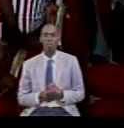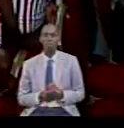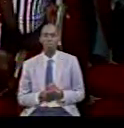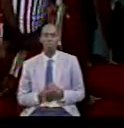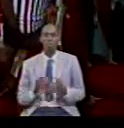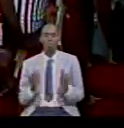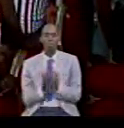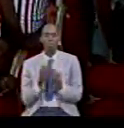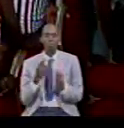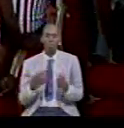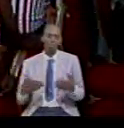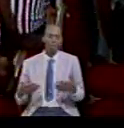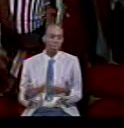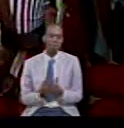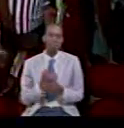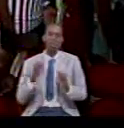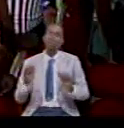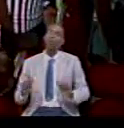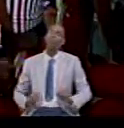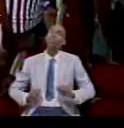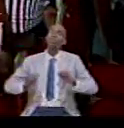with a new consecration,